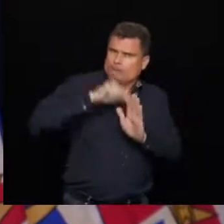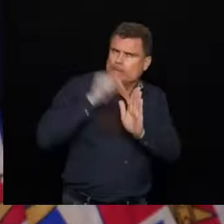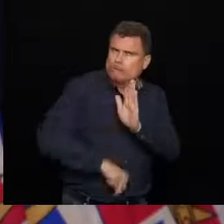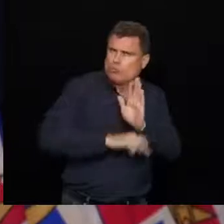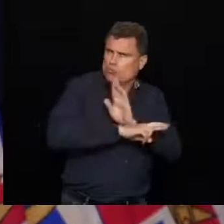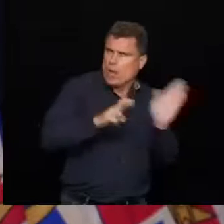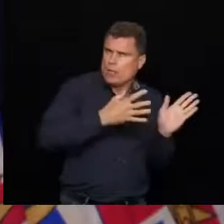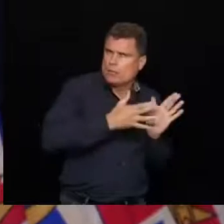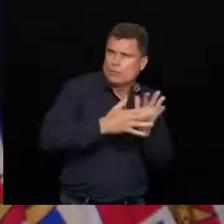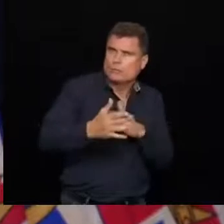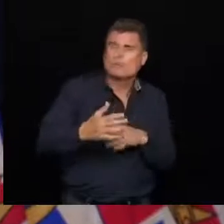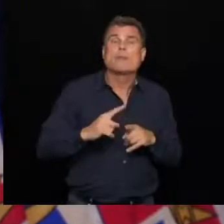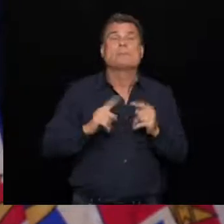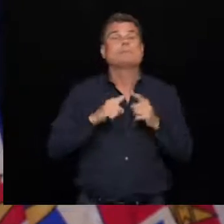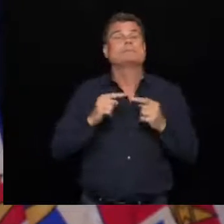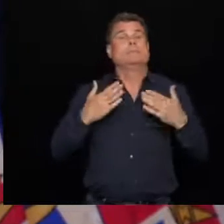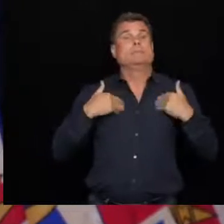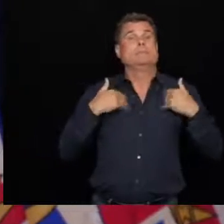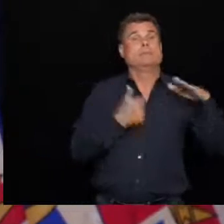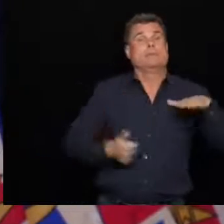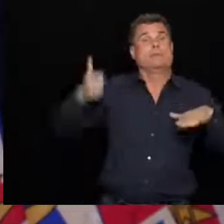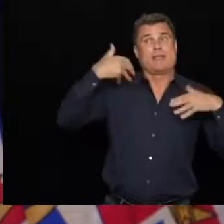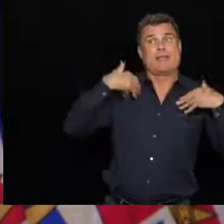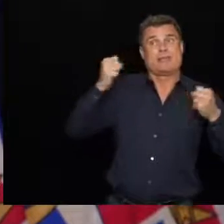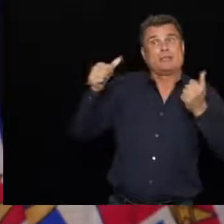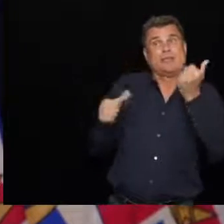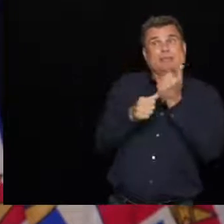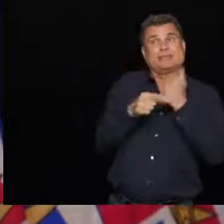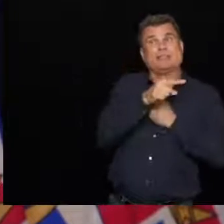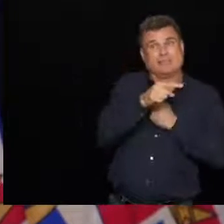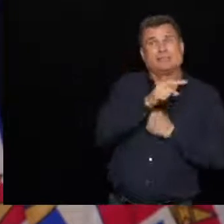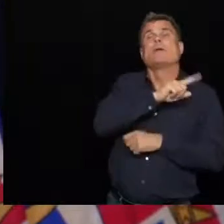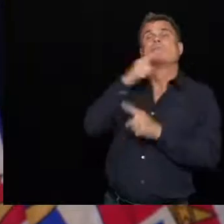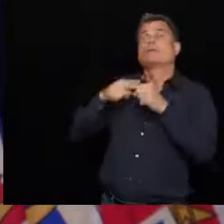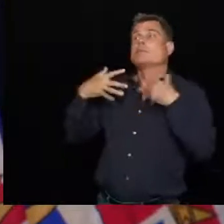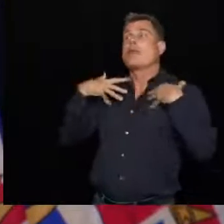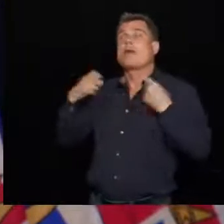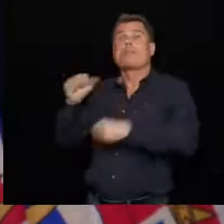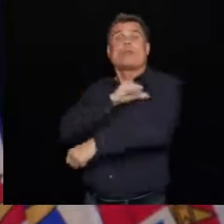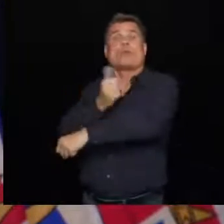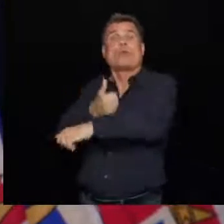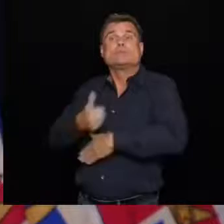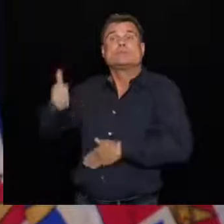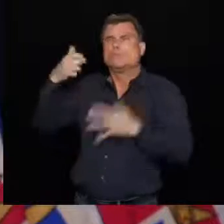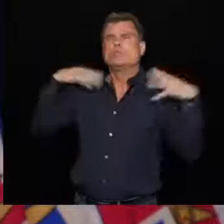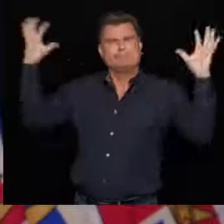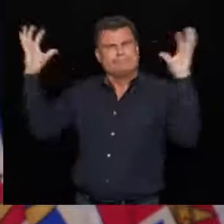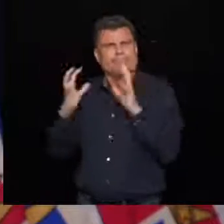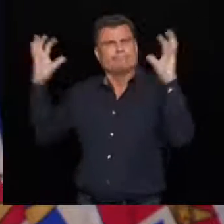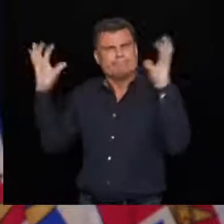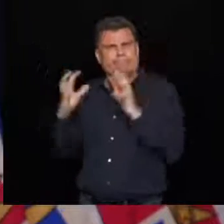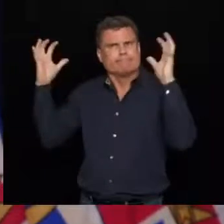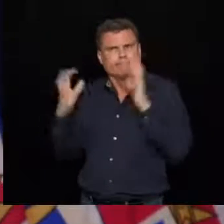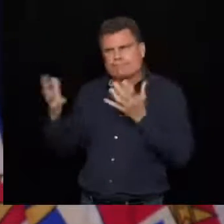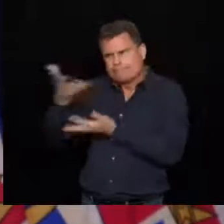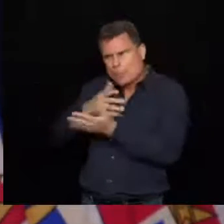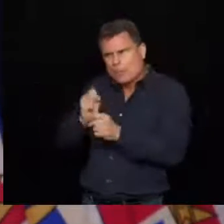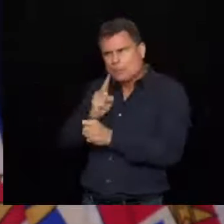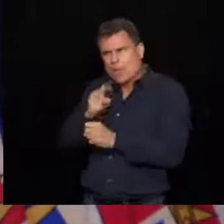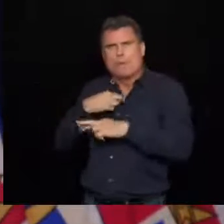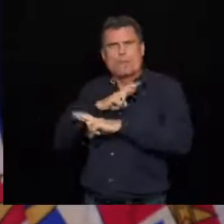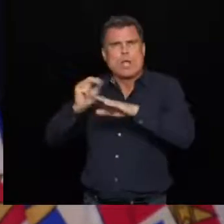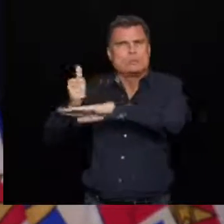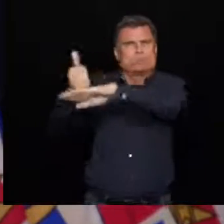at regularly. So, and I think I called it a mogul before, but maybe a smaller wave.